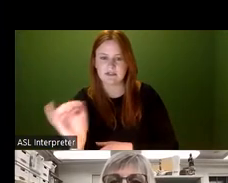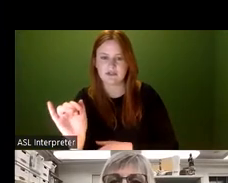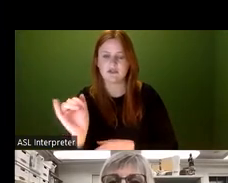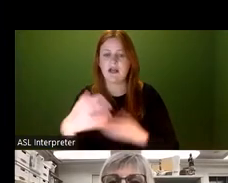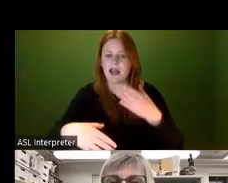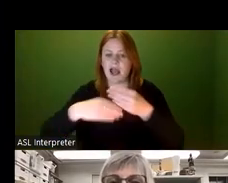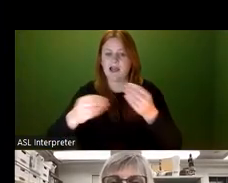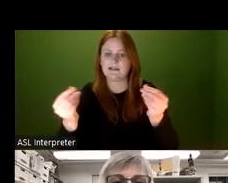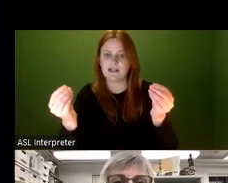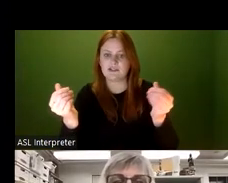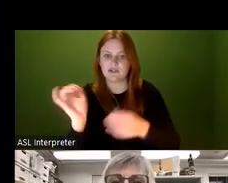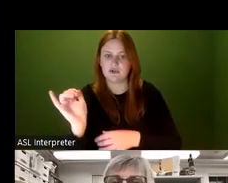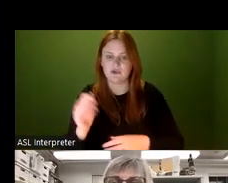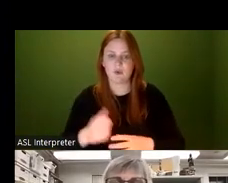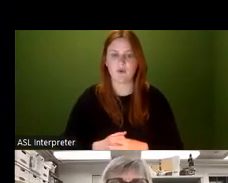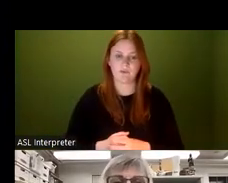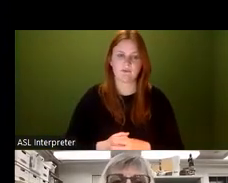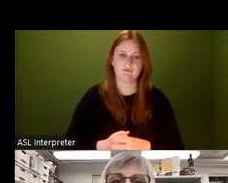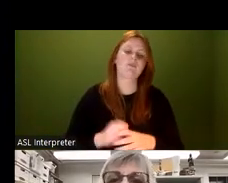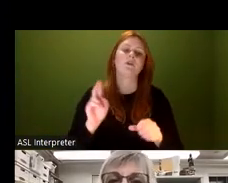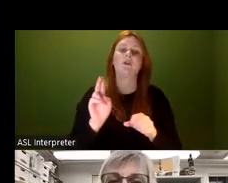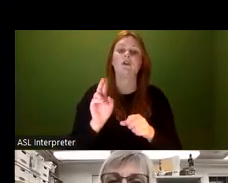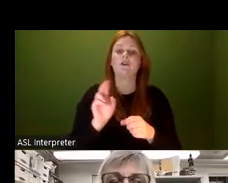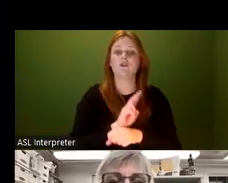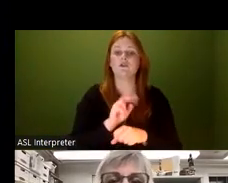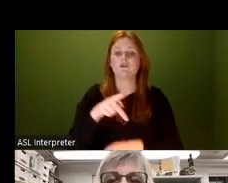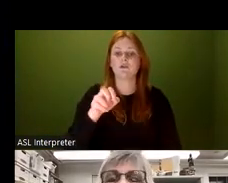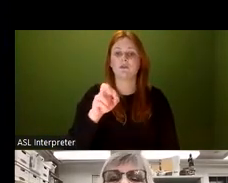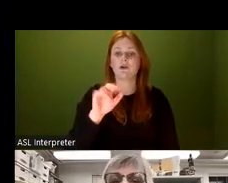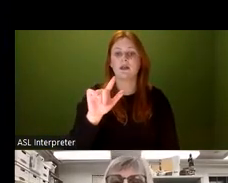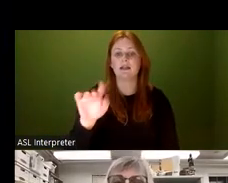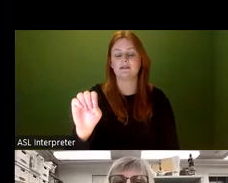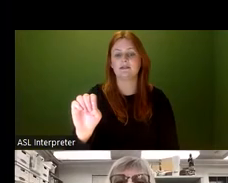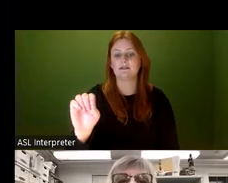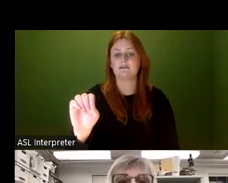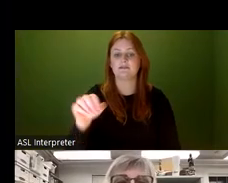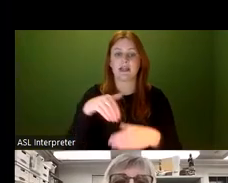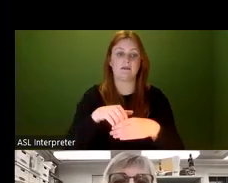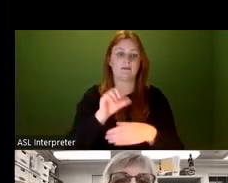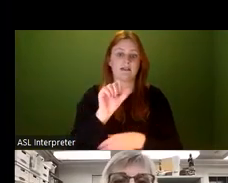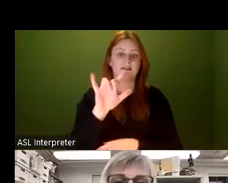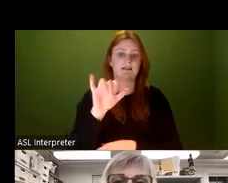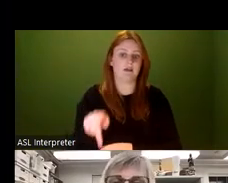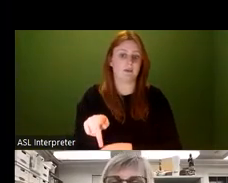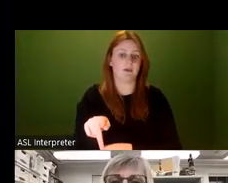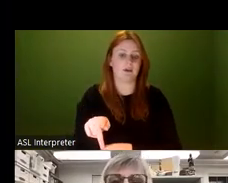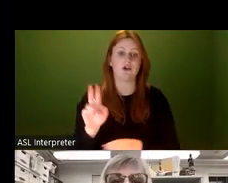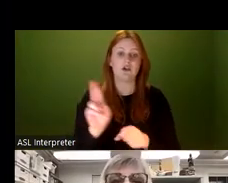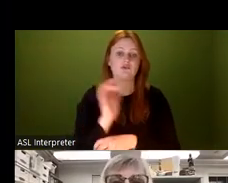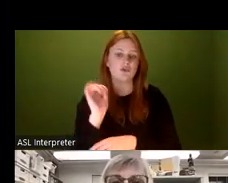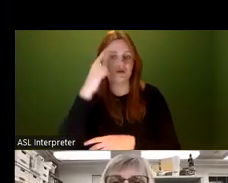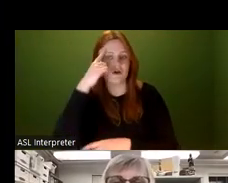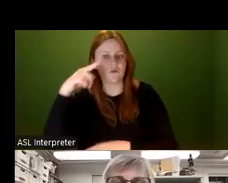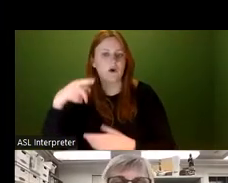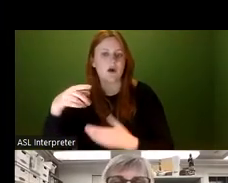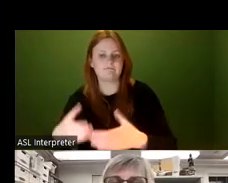as well. I often use perlite in my slip, my clay slip, which is used for potting soil,